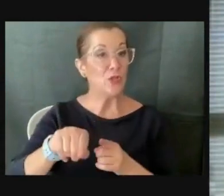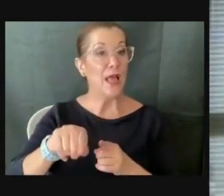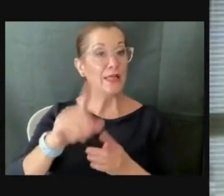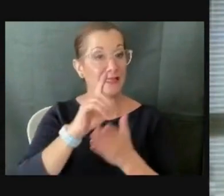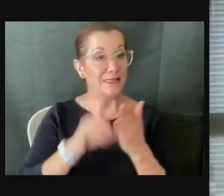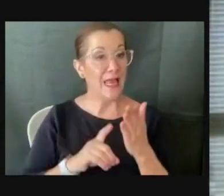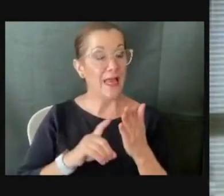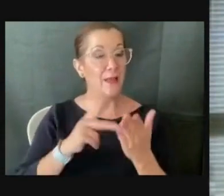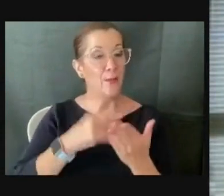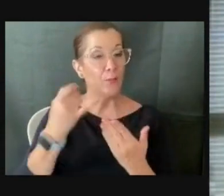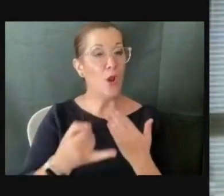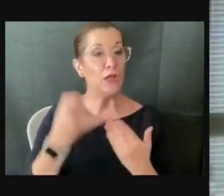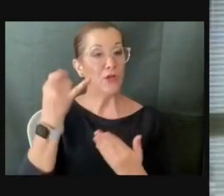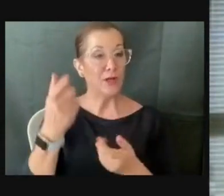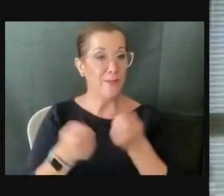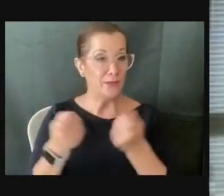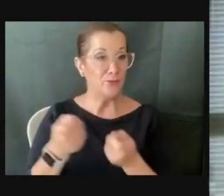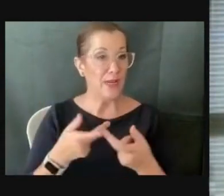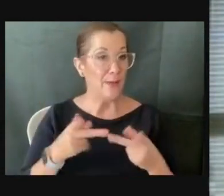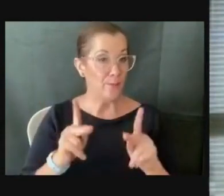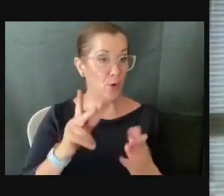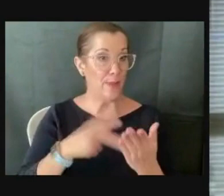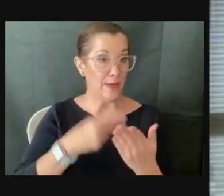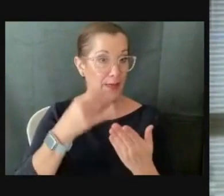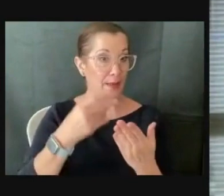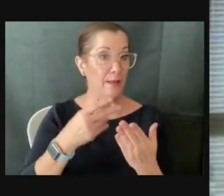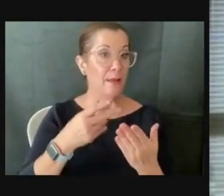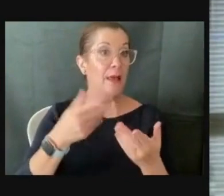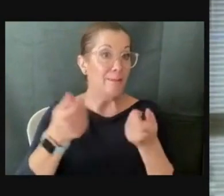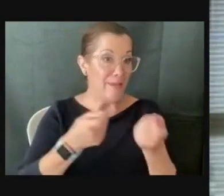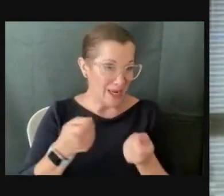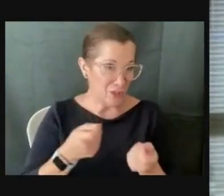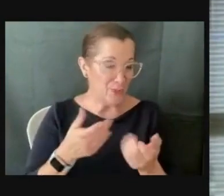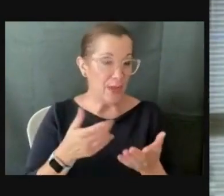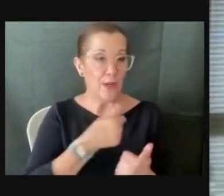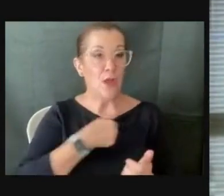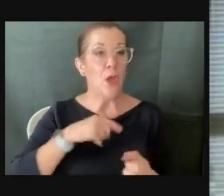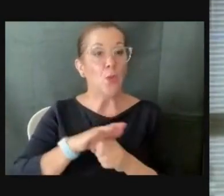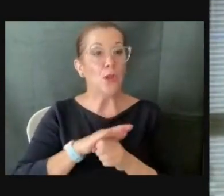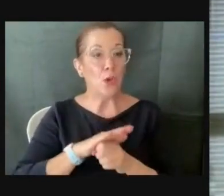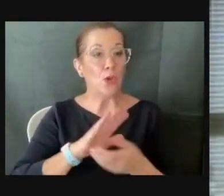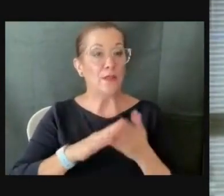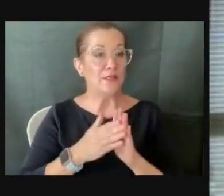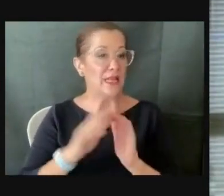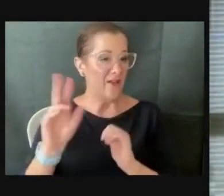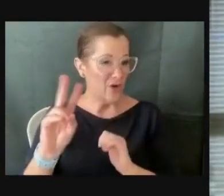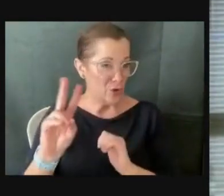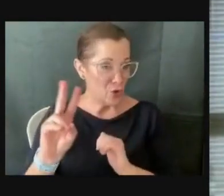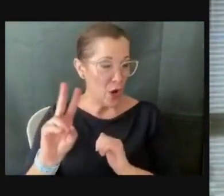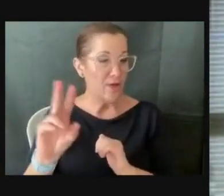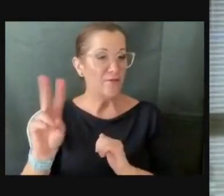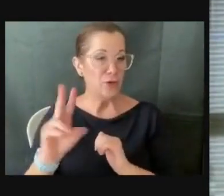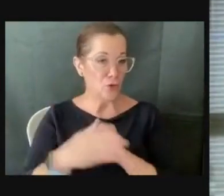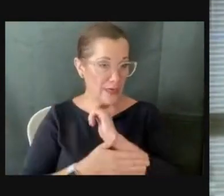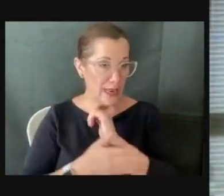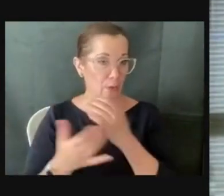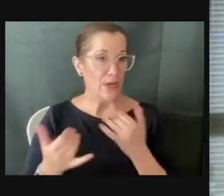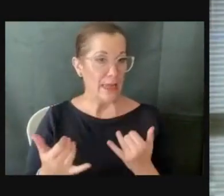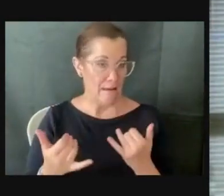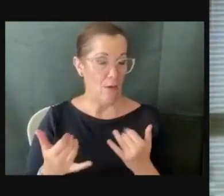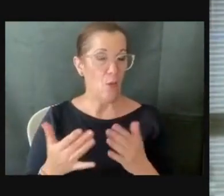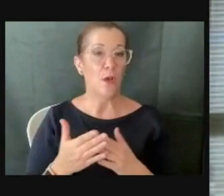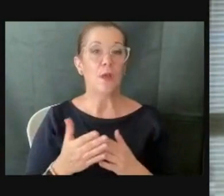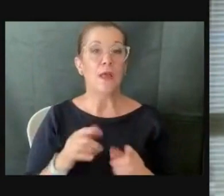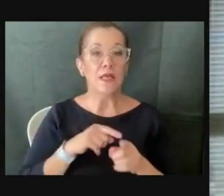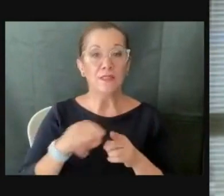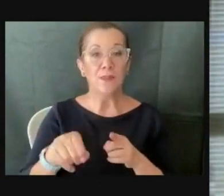and project management and permit management. And we are located in the city of Ventura, serving Ventura County now,